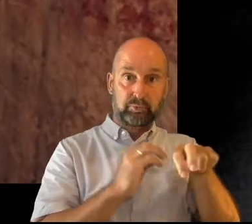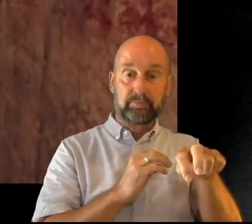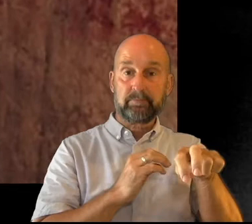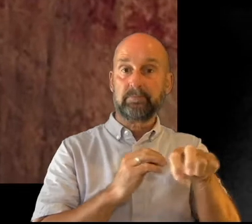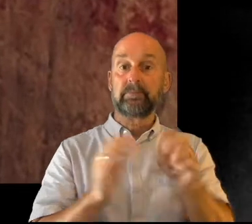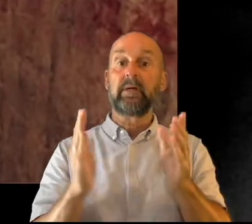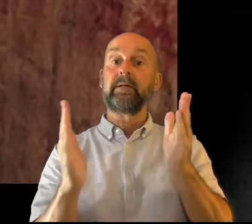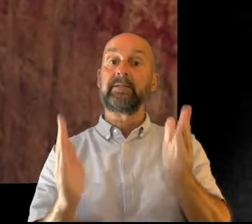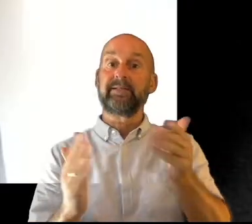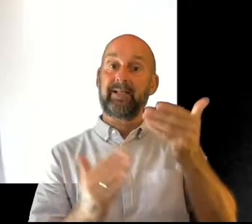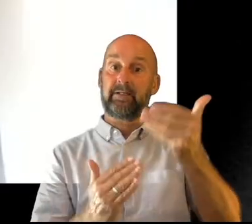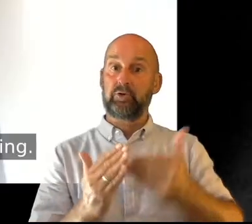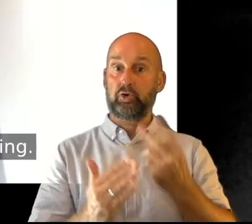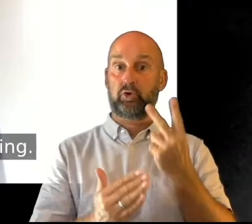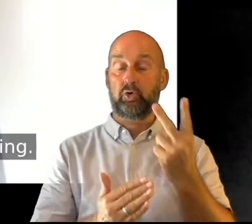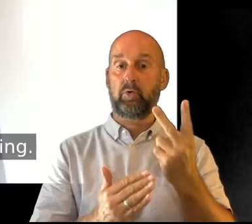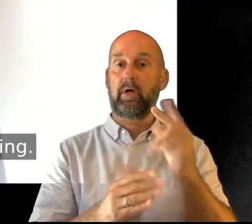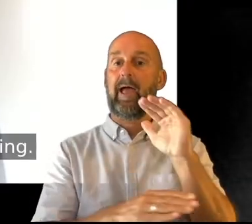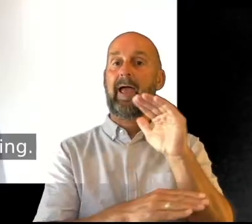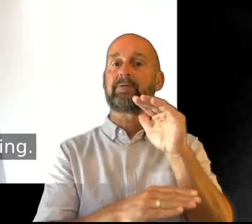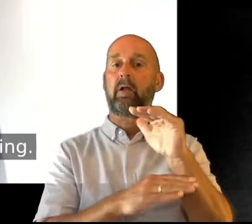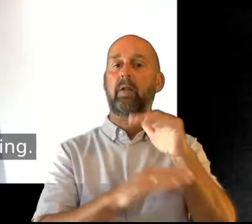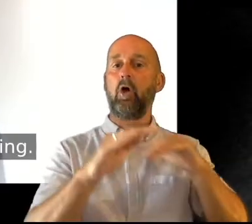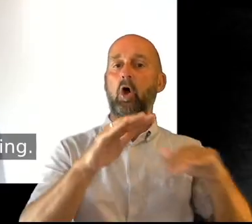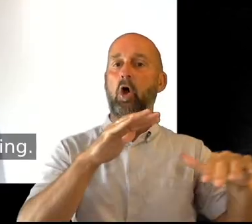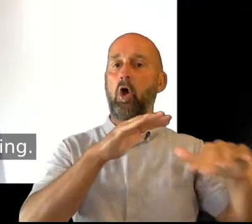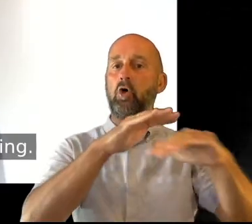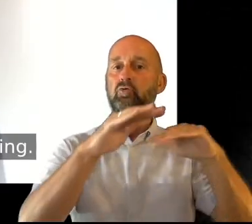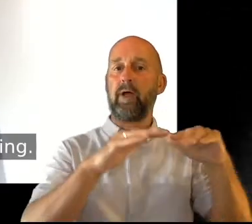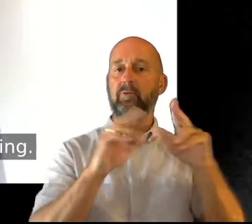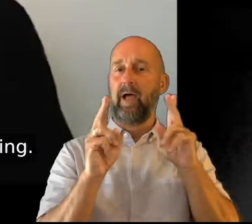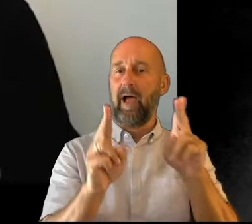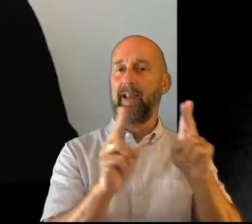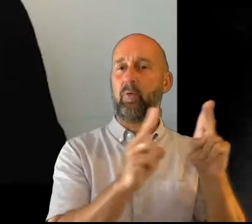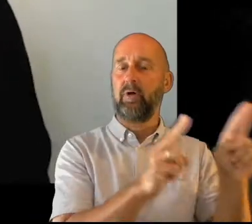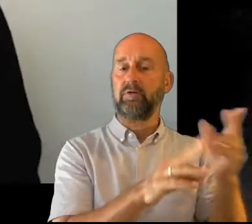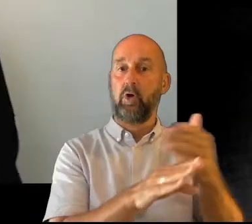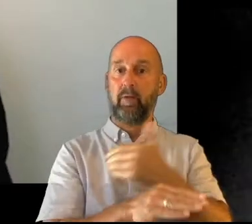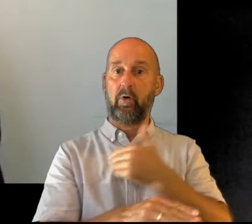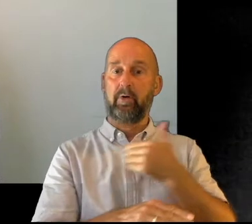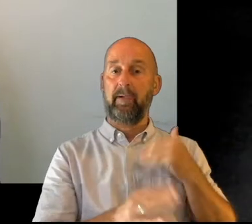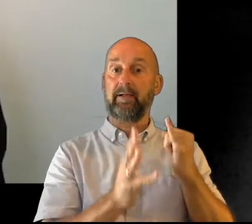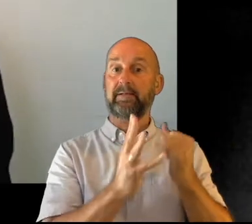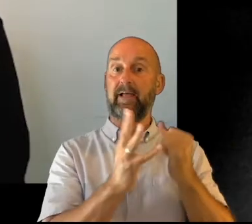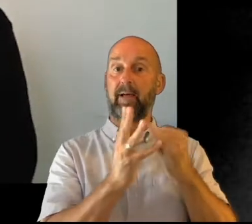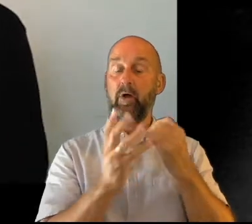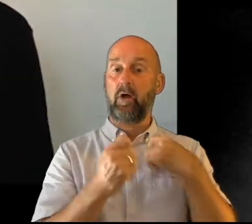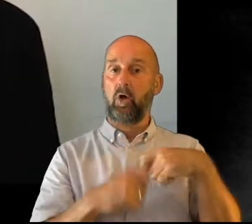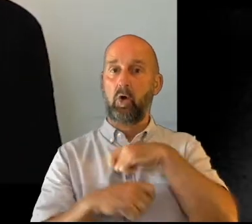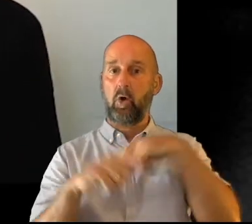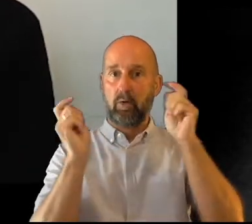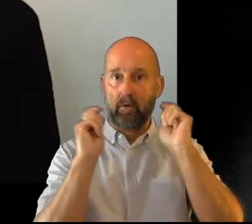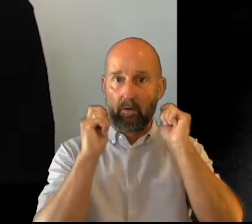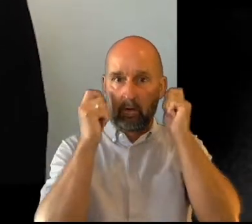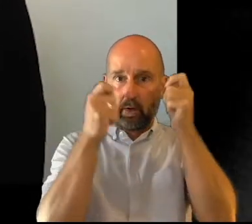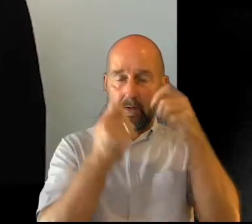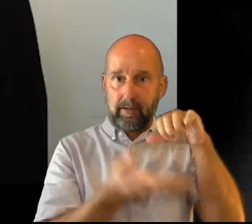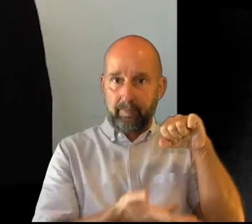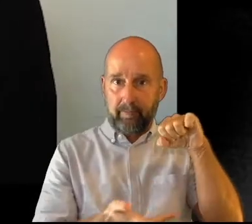2. External. The underground alleyways. Early morning. Samrah, hood of her cloak up, basket in